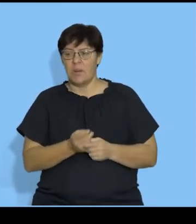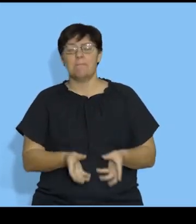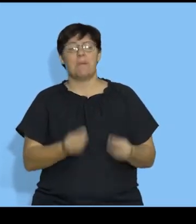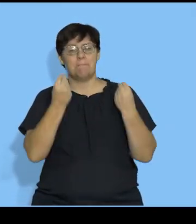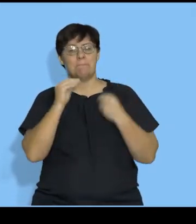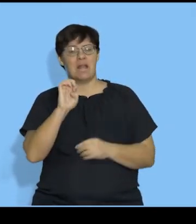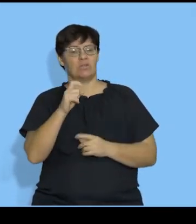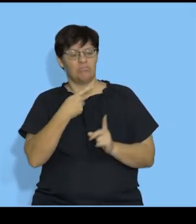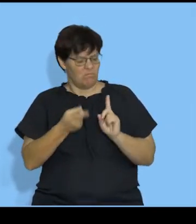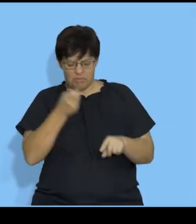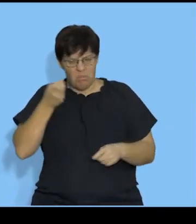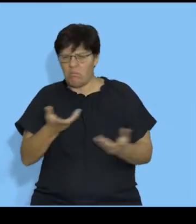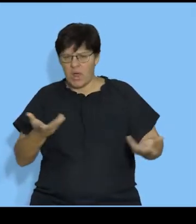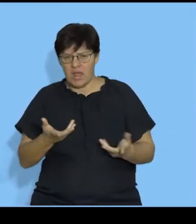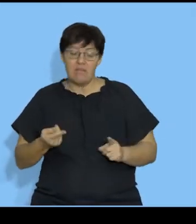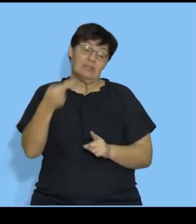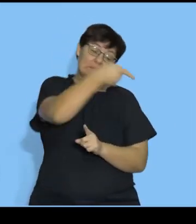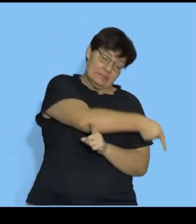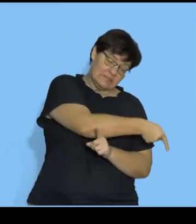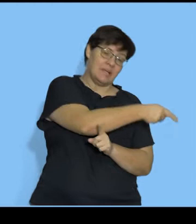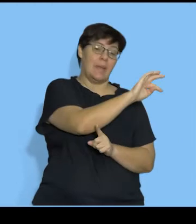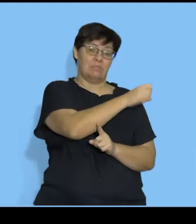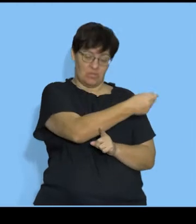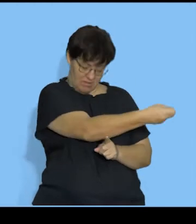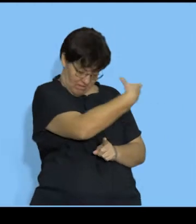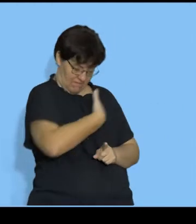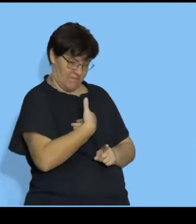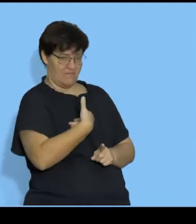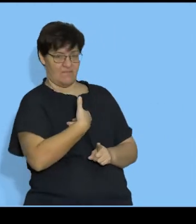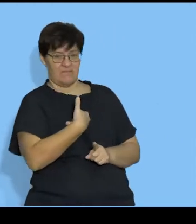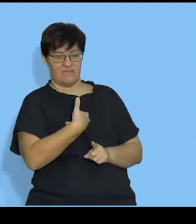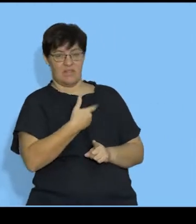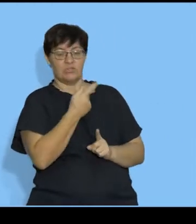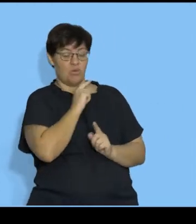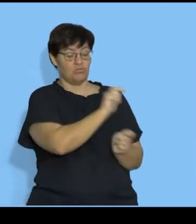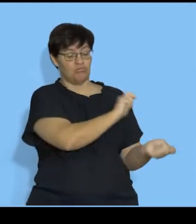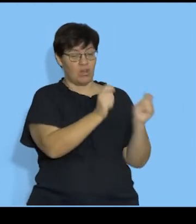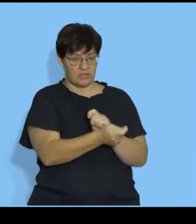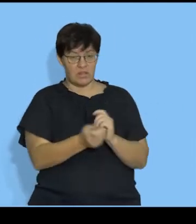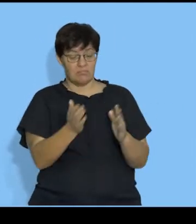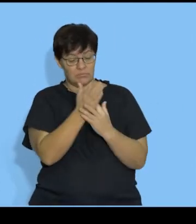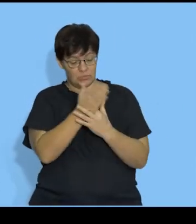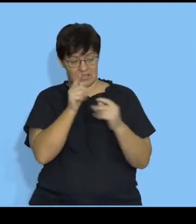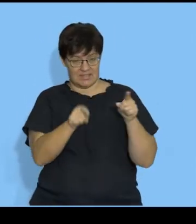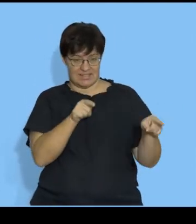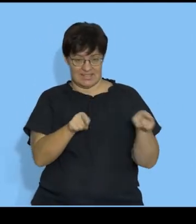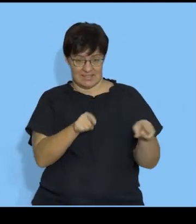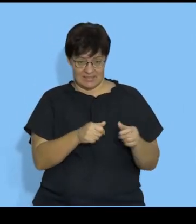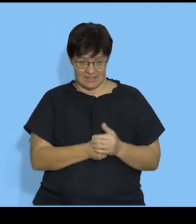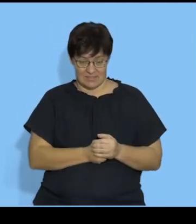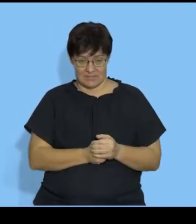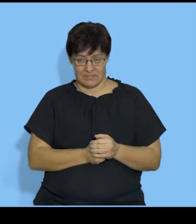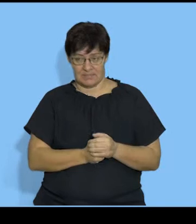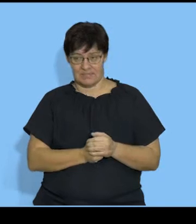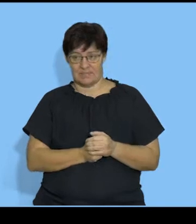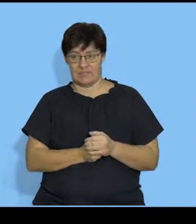electrons coming from? They are coming from magnesium. Hence, we are saying that the transfer is between oxygen and magnesium,